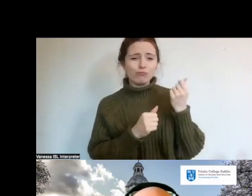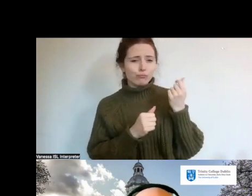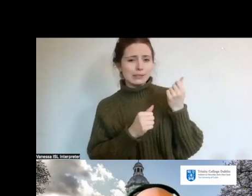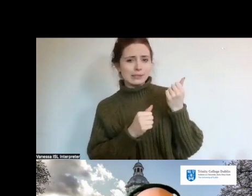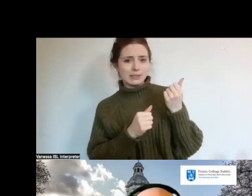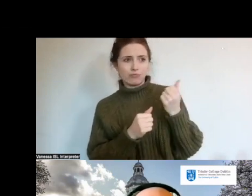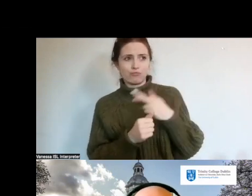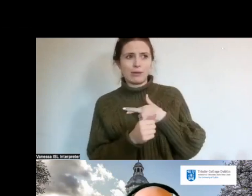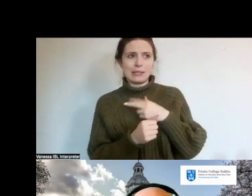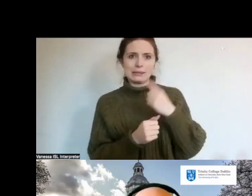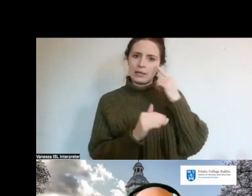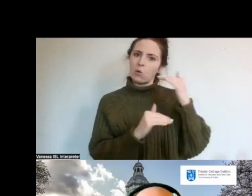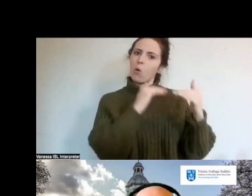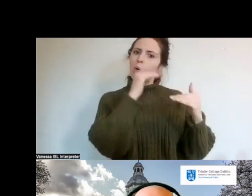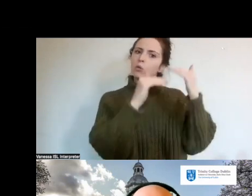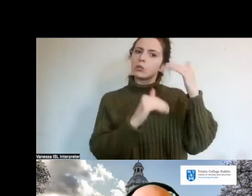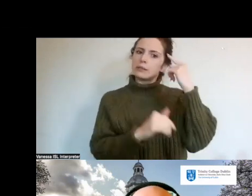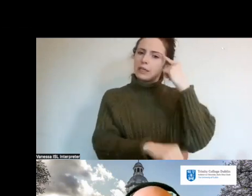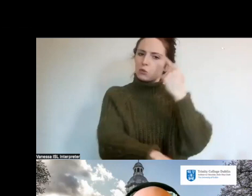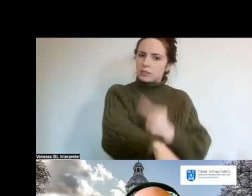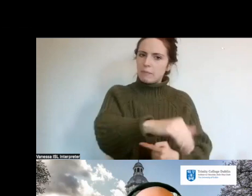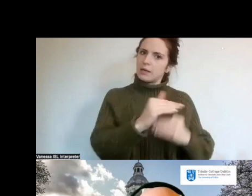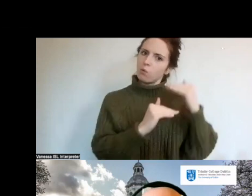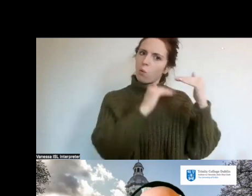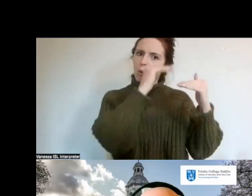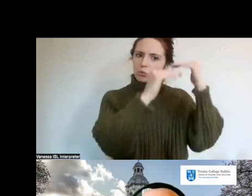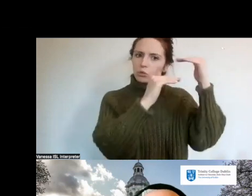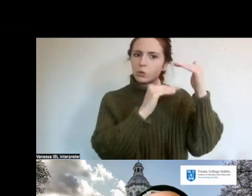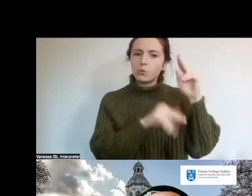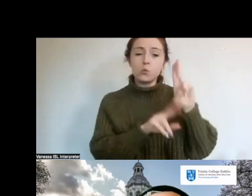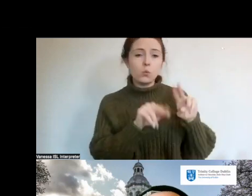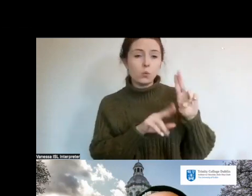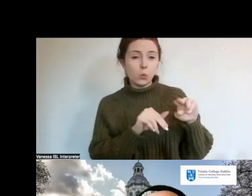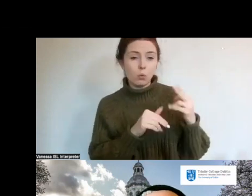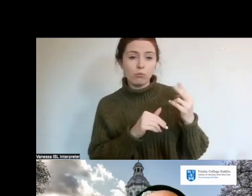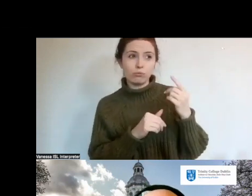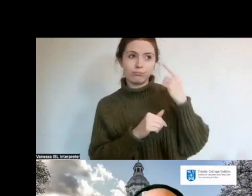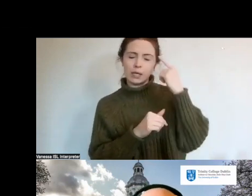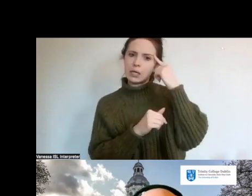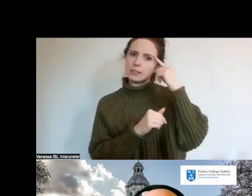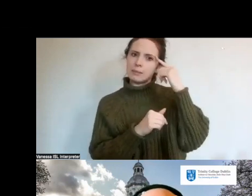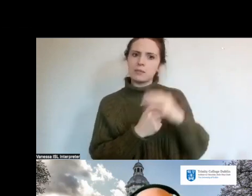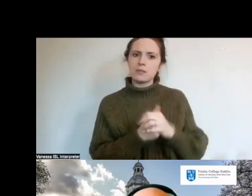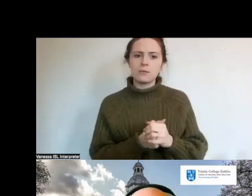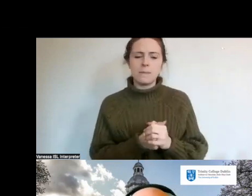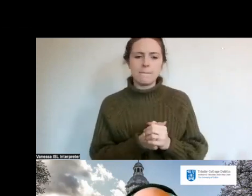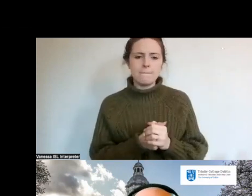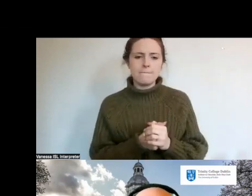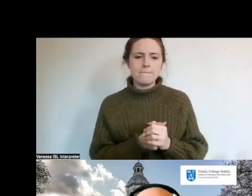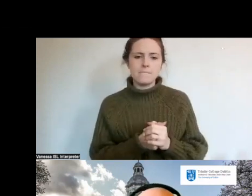still learning new things as we are seeing new types of complexity developing. It also gave us an